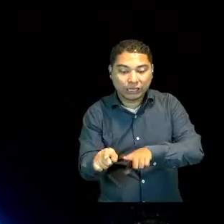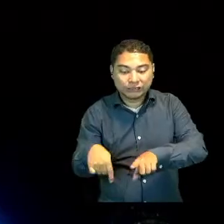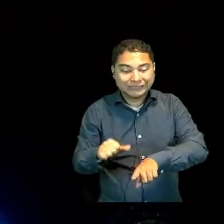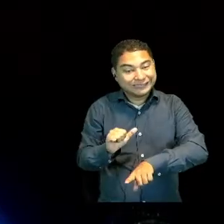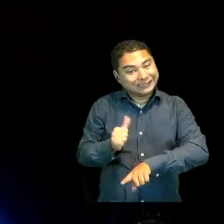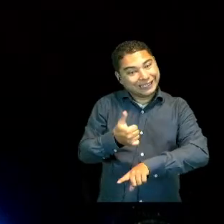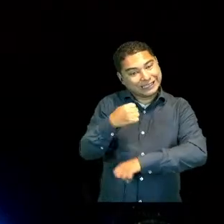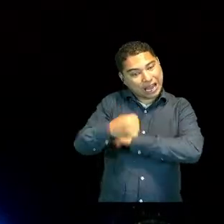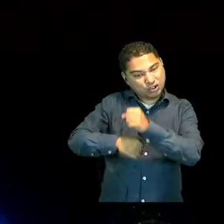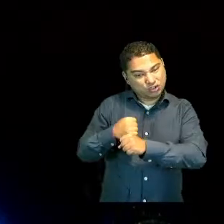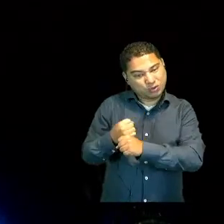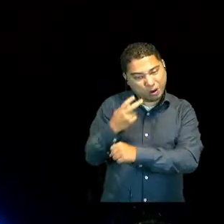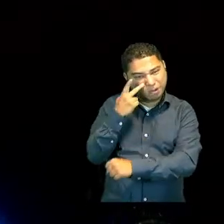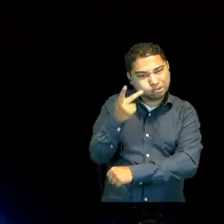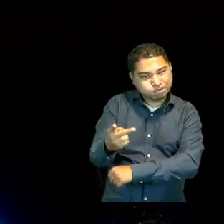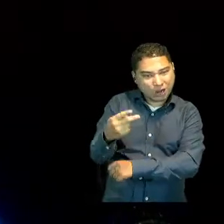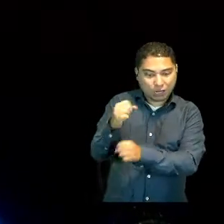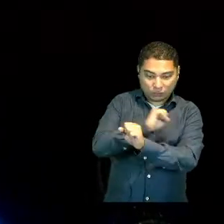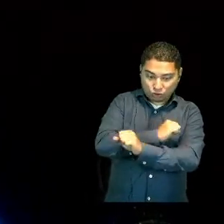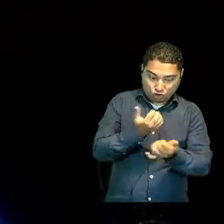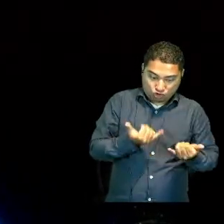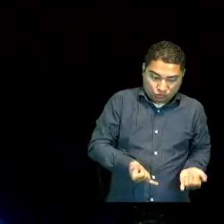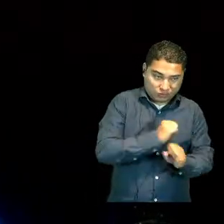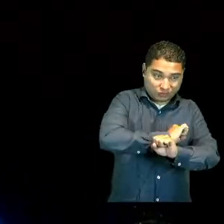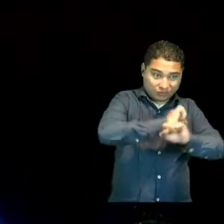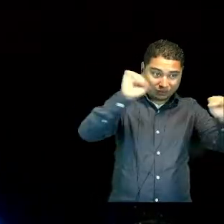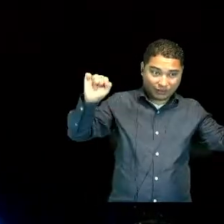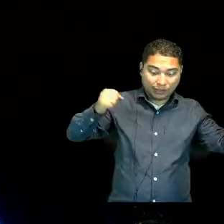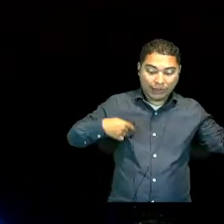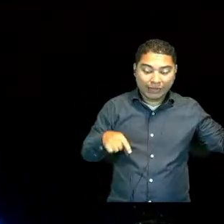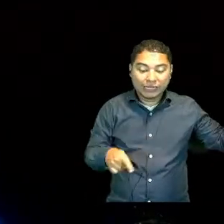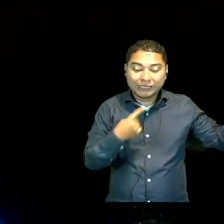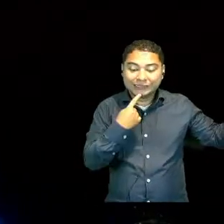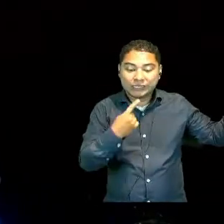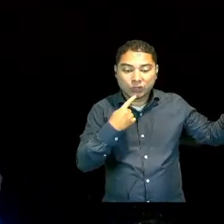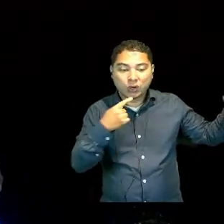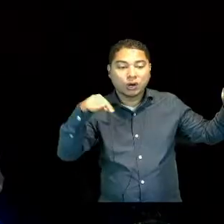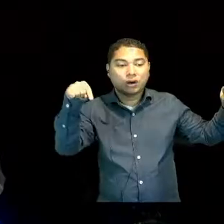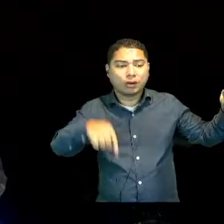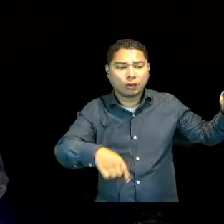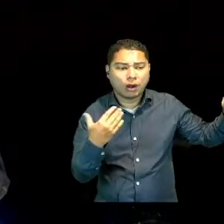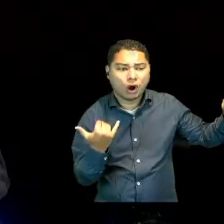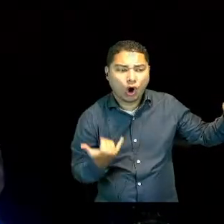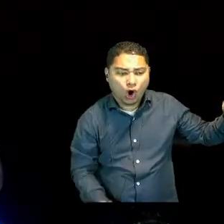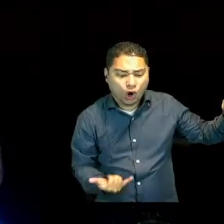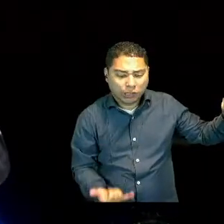what her generation wants. And we know that they